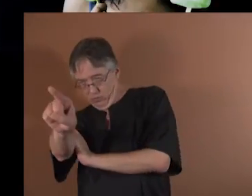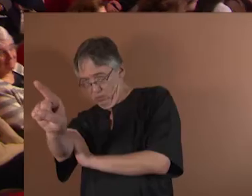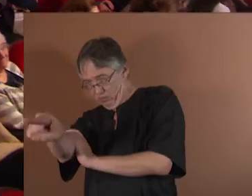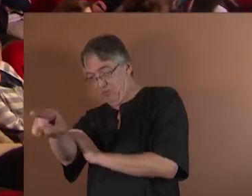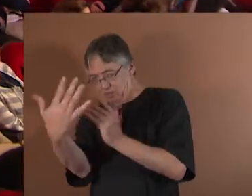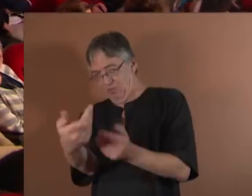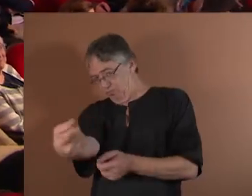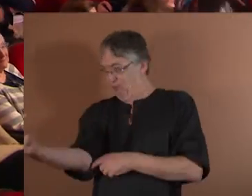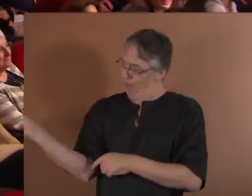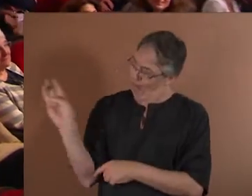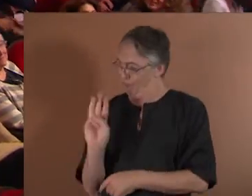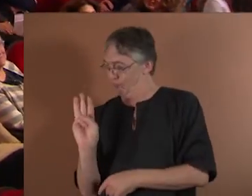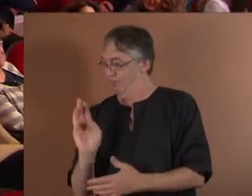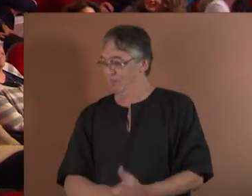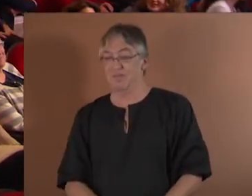up... ...and come onstage.